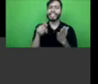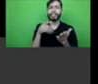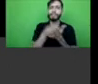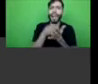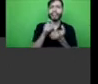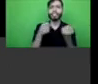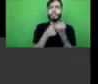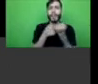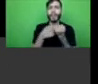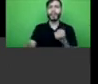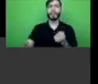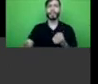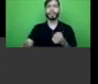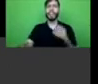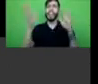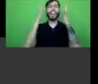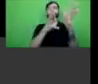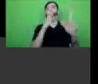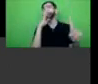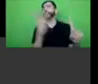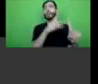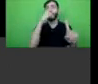out, Leroy says.